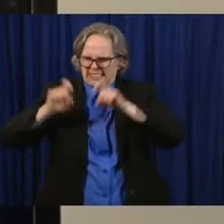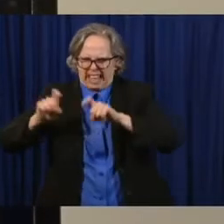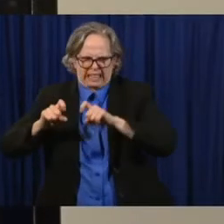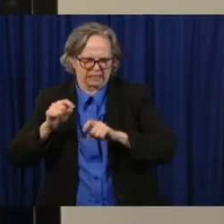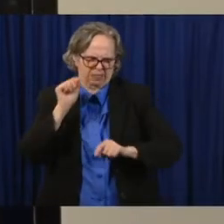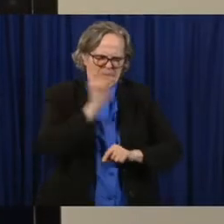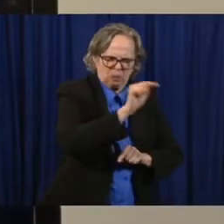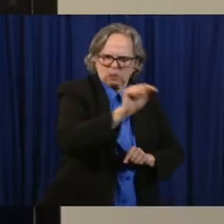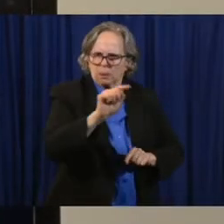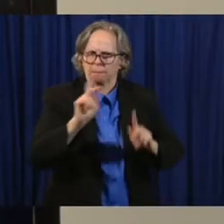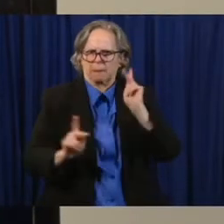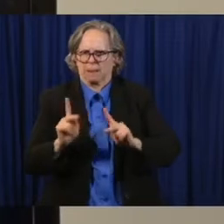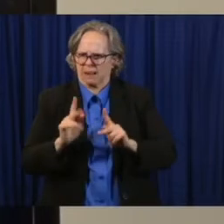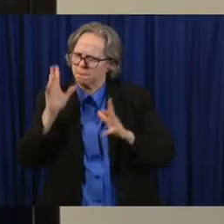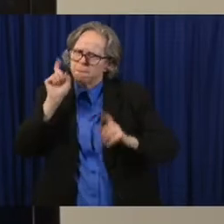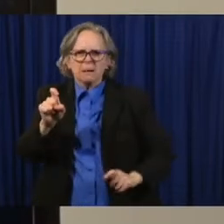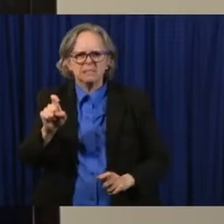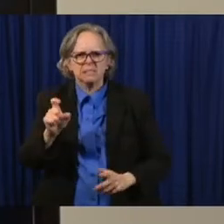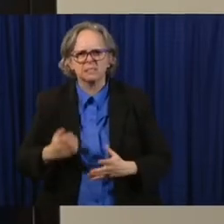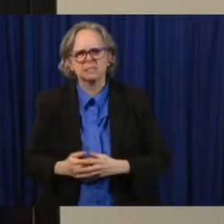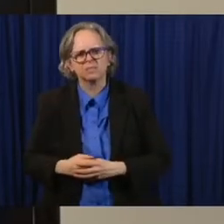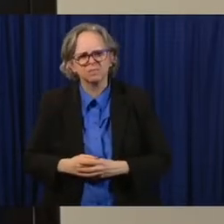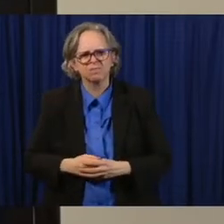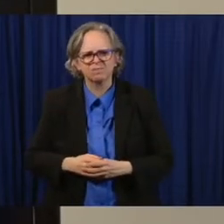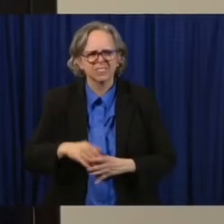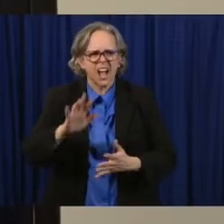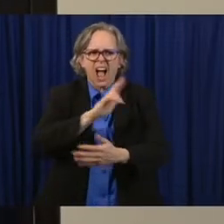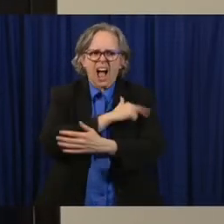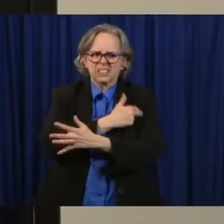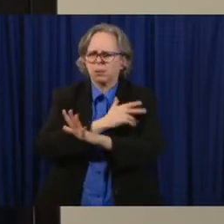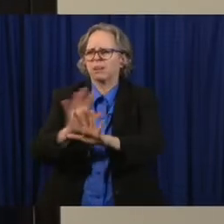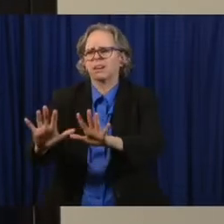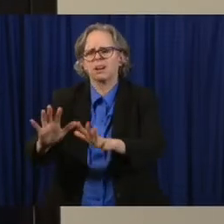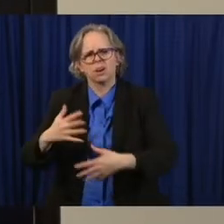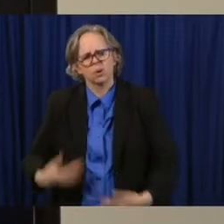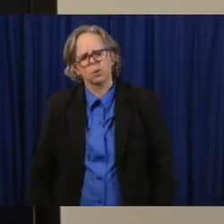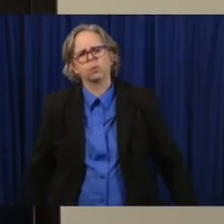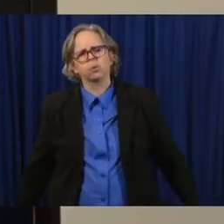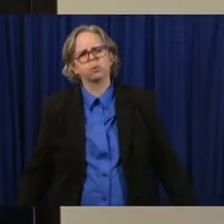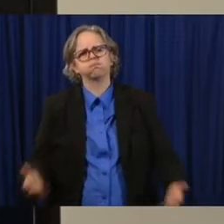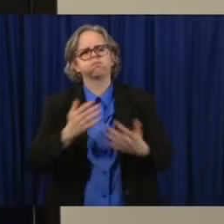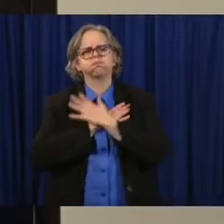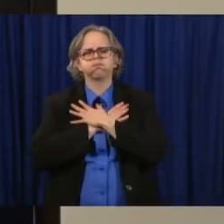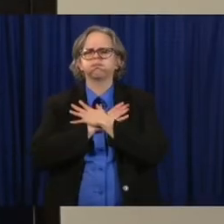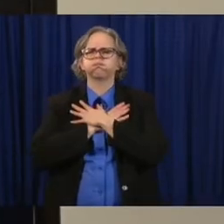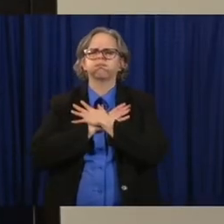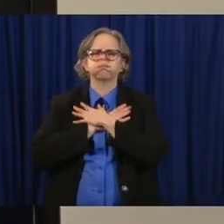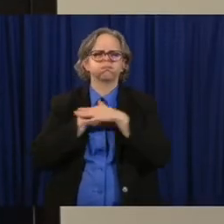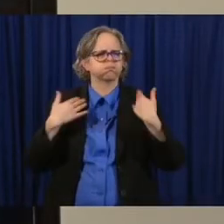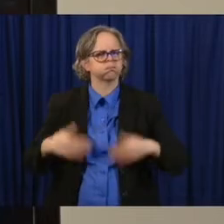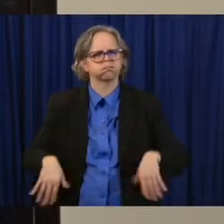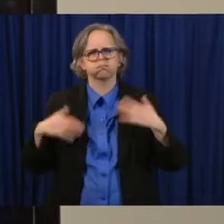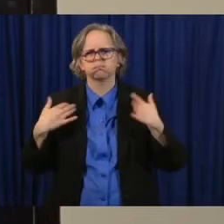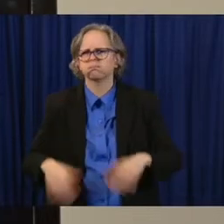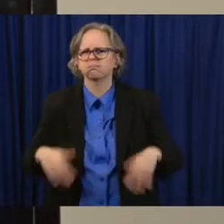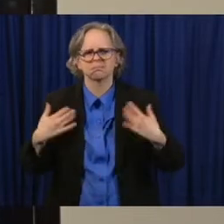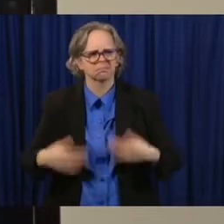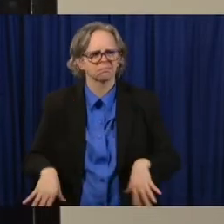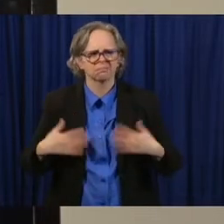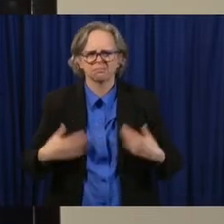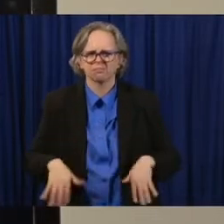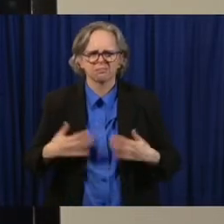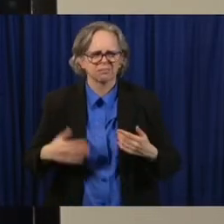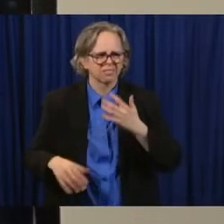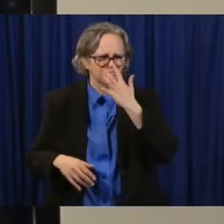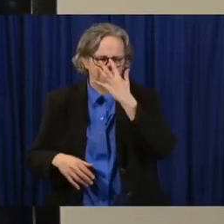really appreciate our hospitals. They have taken on being not only about what is in their